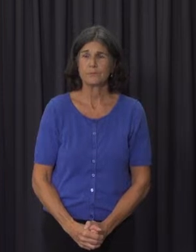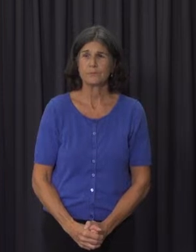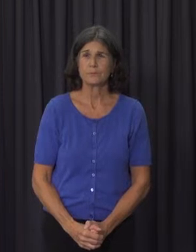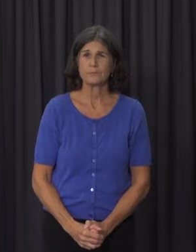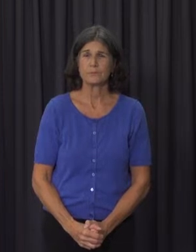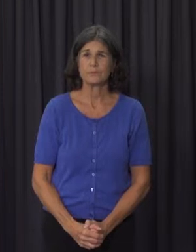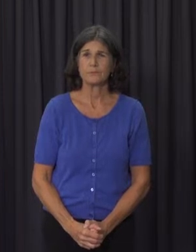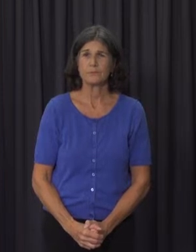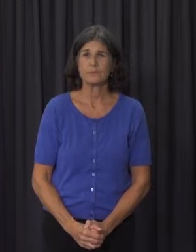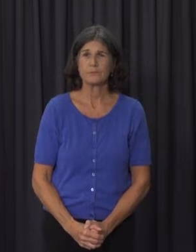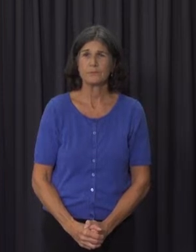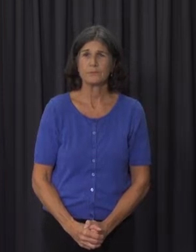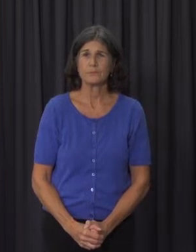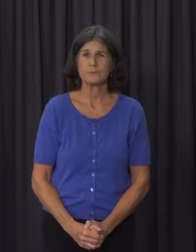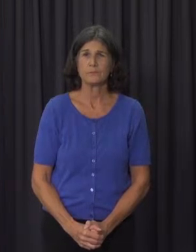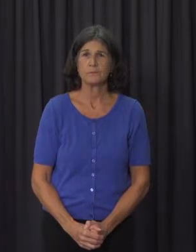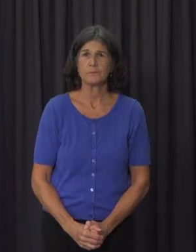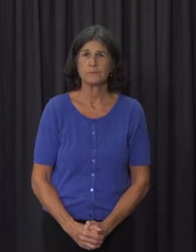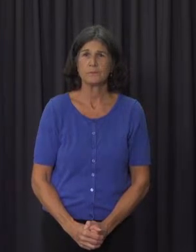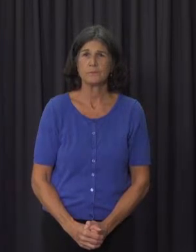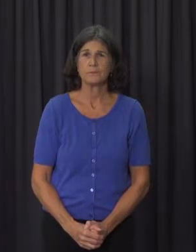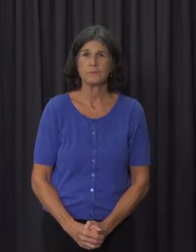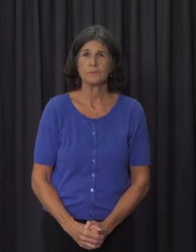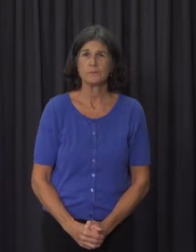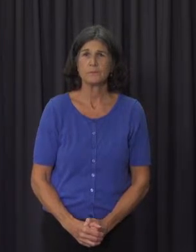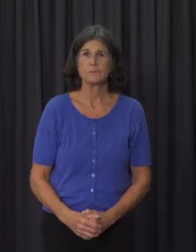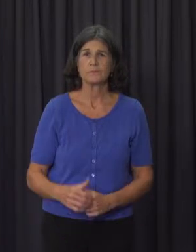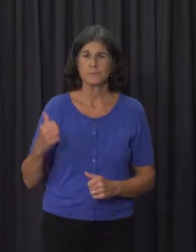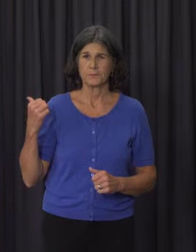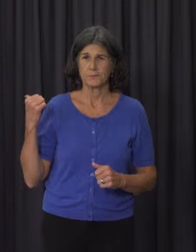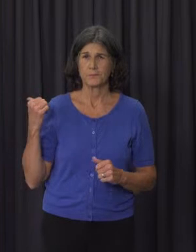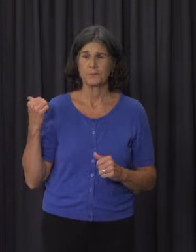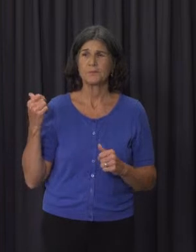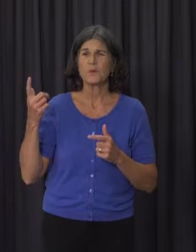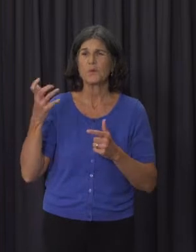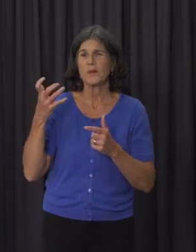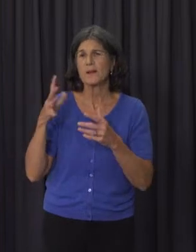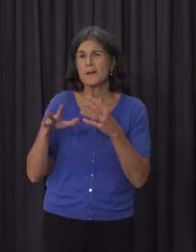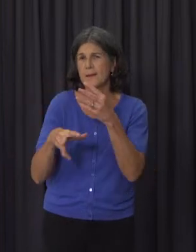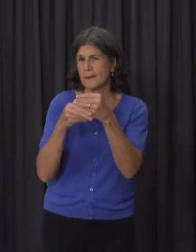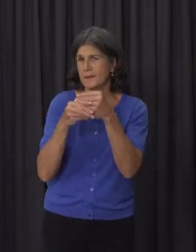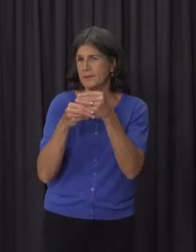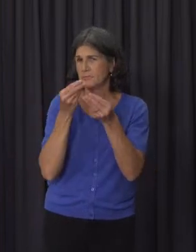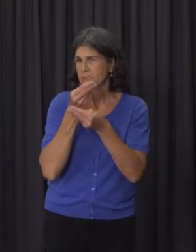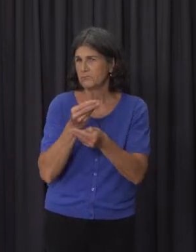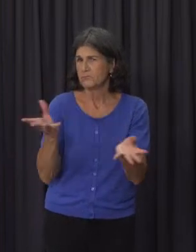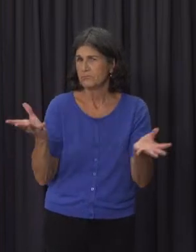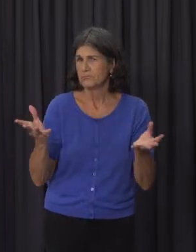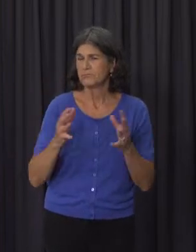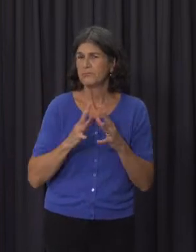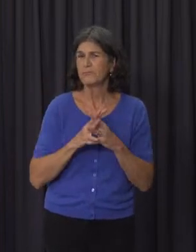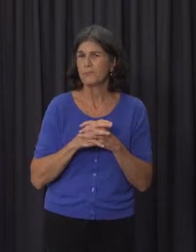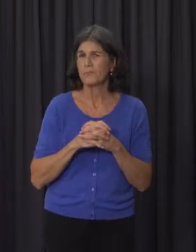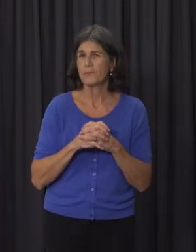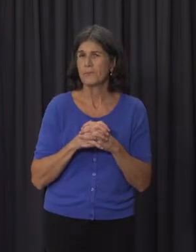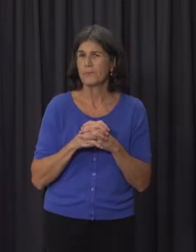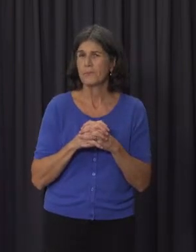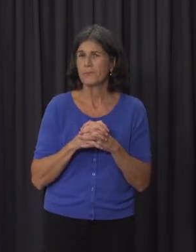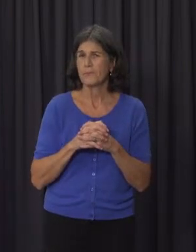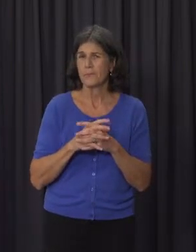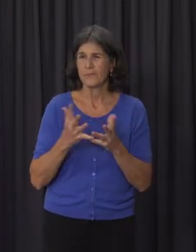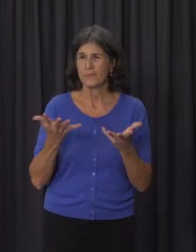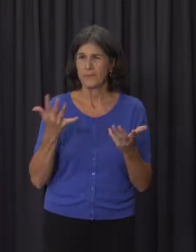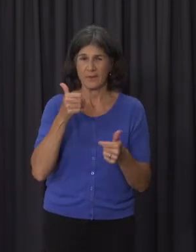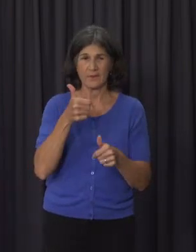these fires, of course, as we have very much learned, are very unpredictable. As advised in previous